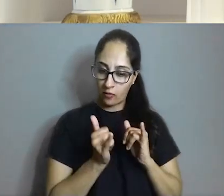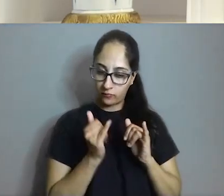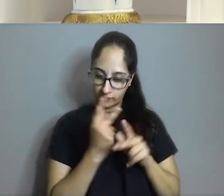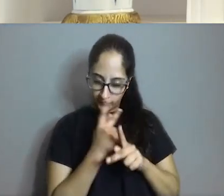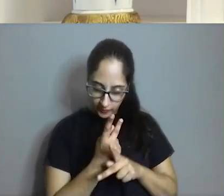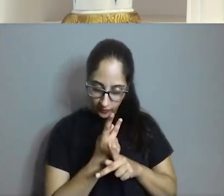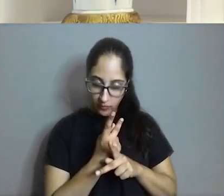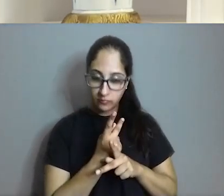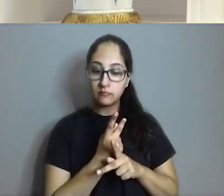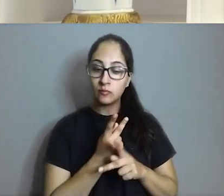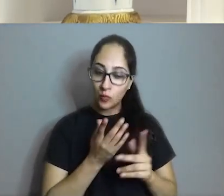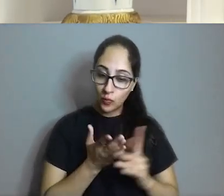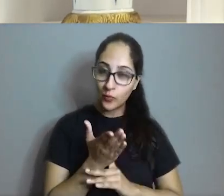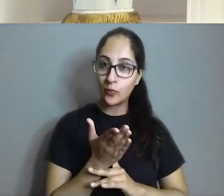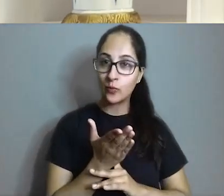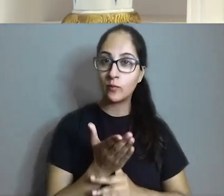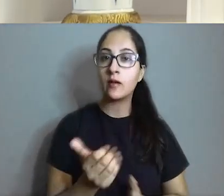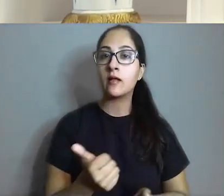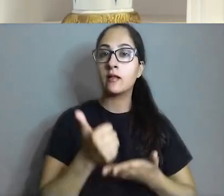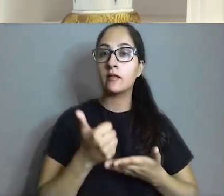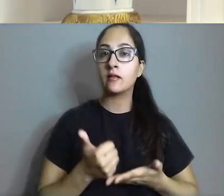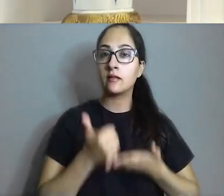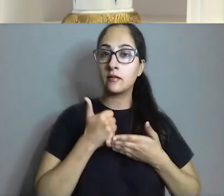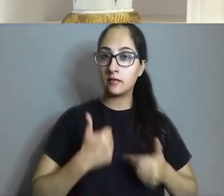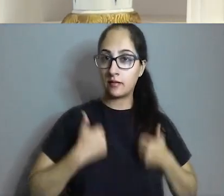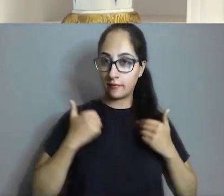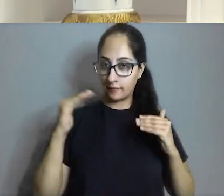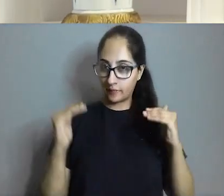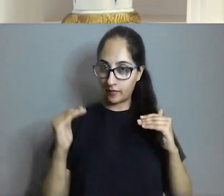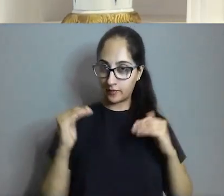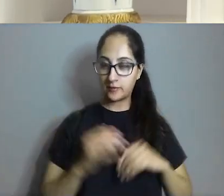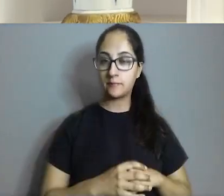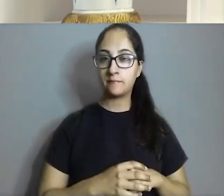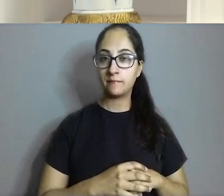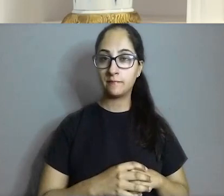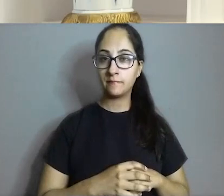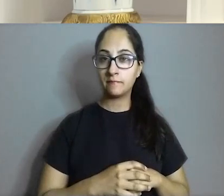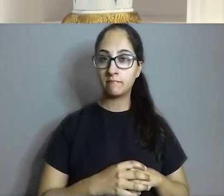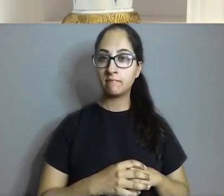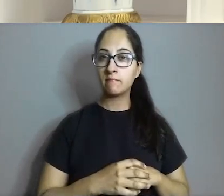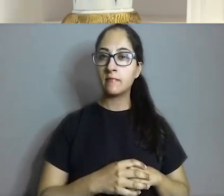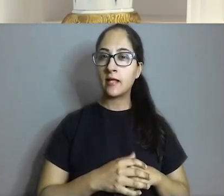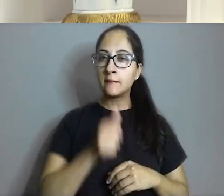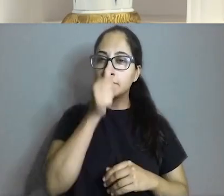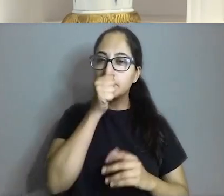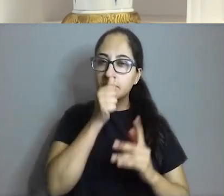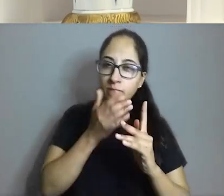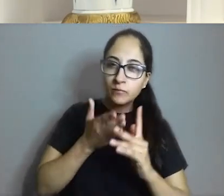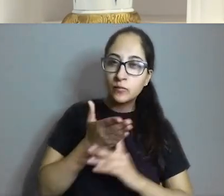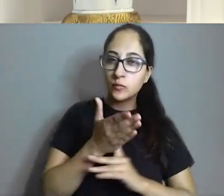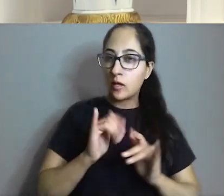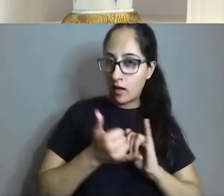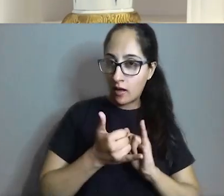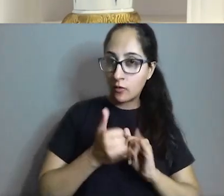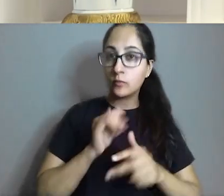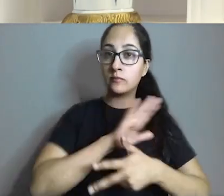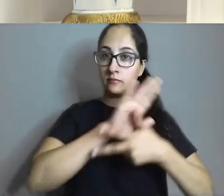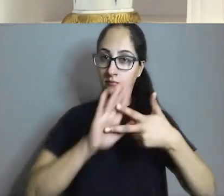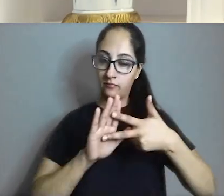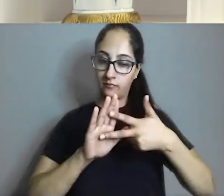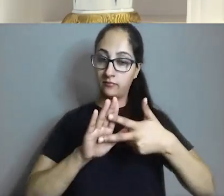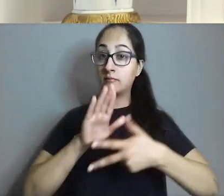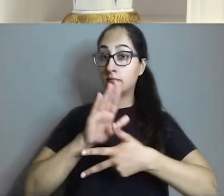balance. Let me highlight 3 approaches we can take to build resilience: